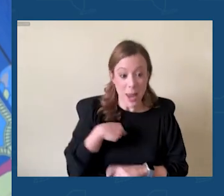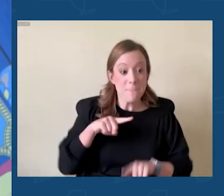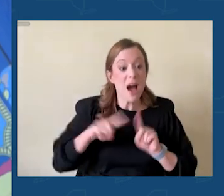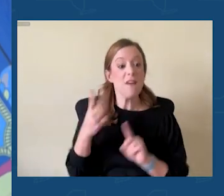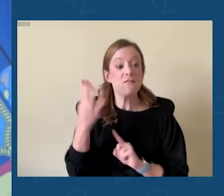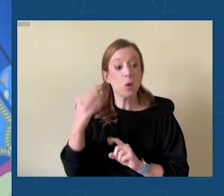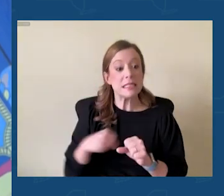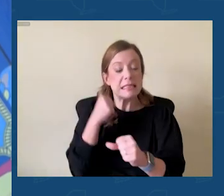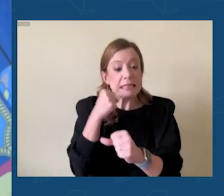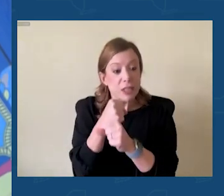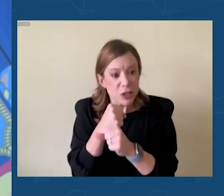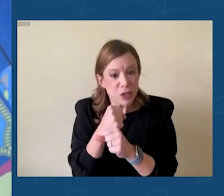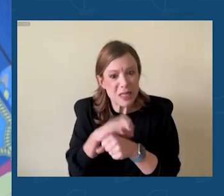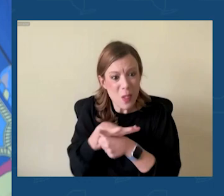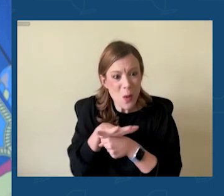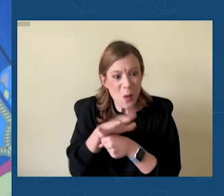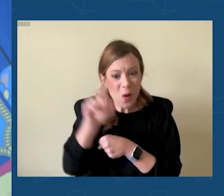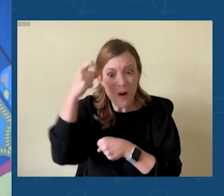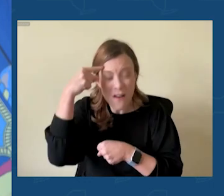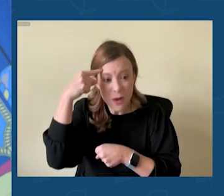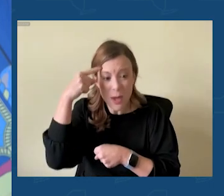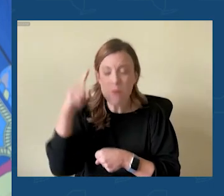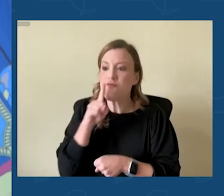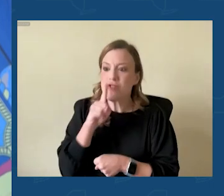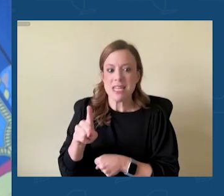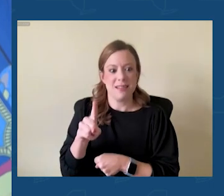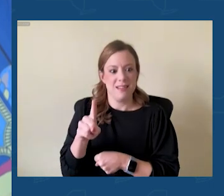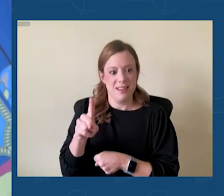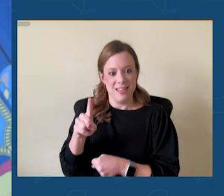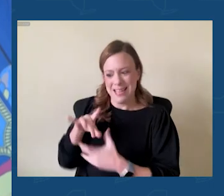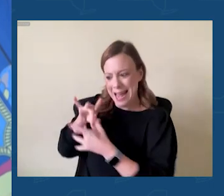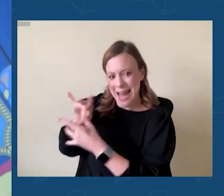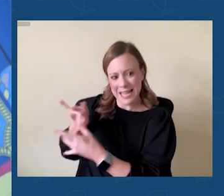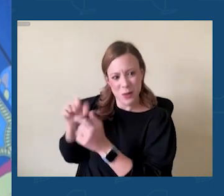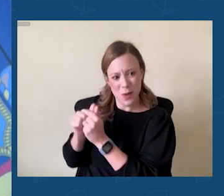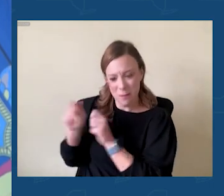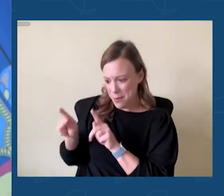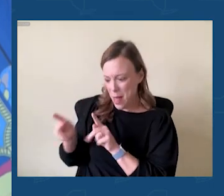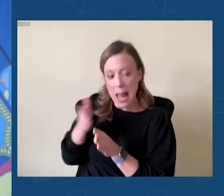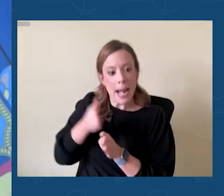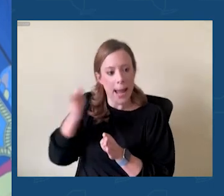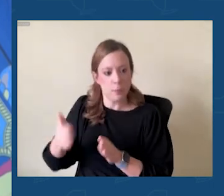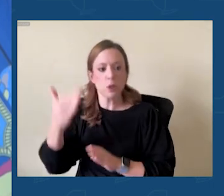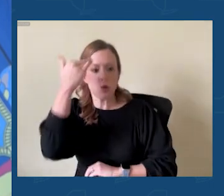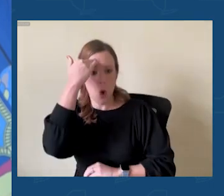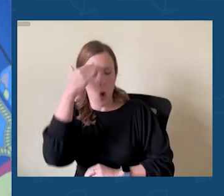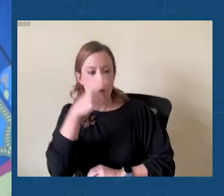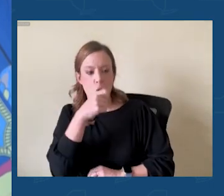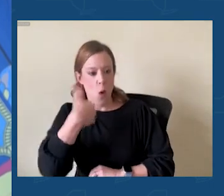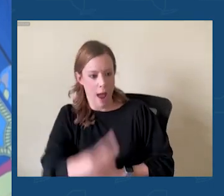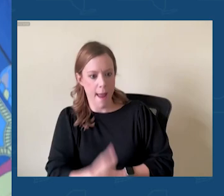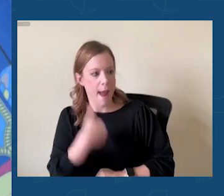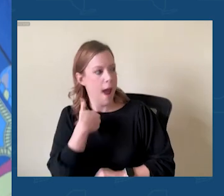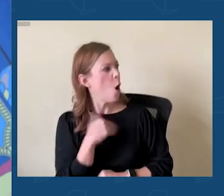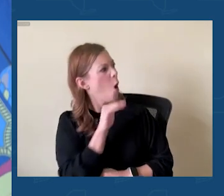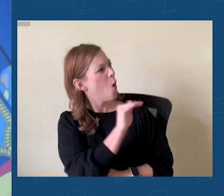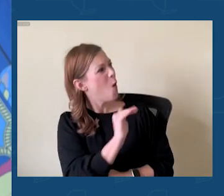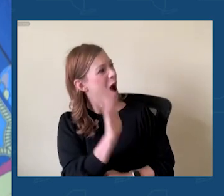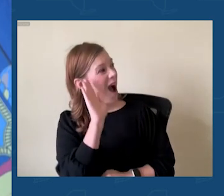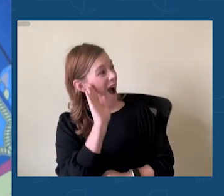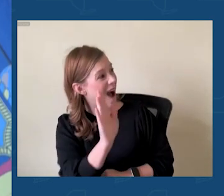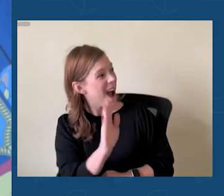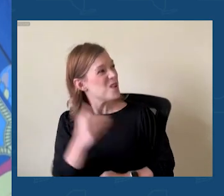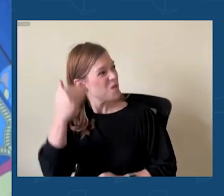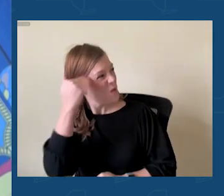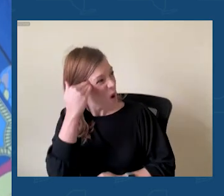connected to the people. I mean, this is where your neighbors know you. They know where to find you. They'll talk to you when you're grocery shopping about how the snowplow knocked over their